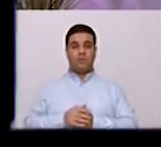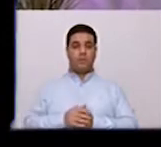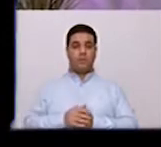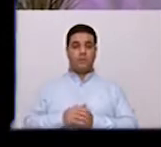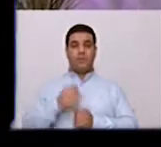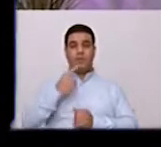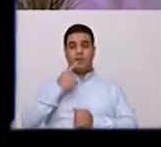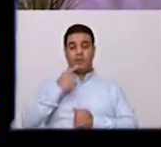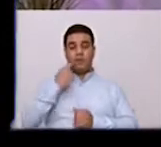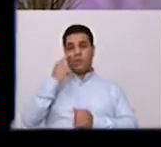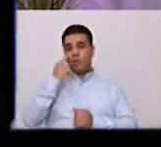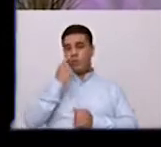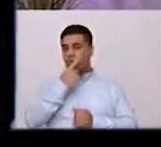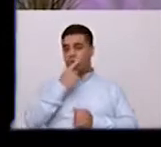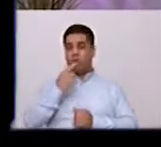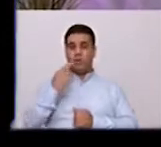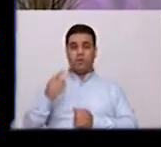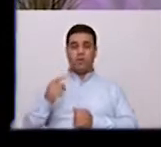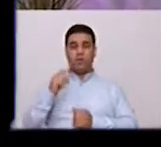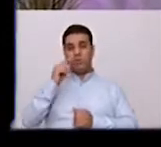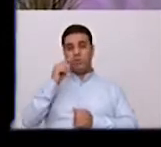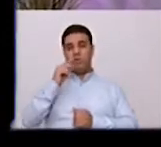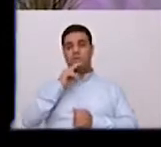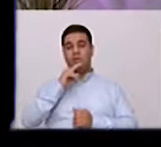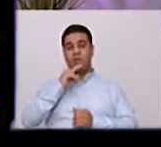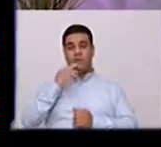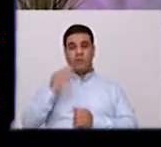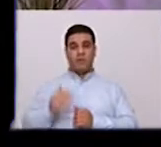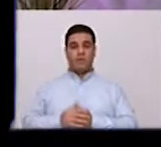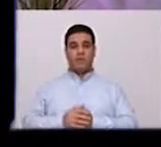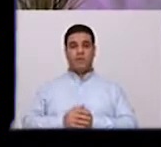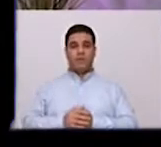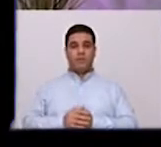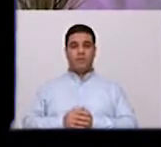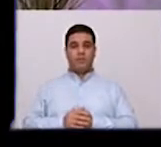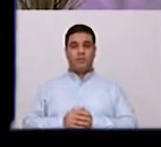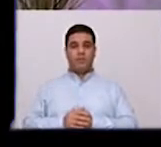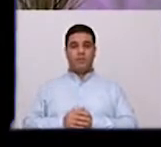getrozigotali qizil ko'zli urg'ochi organizm